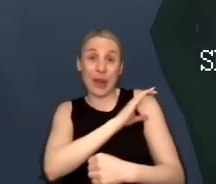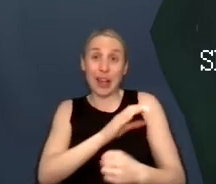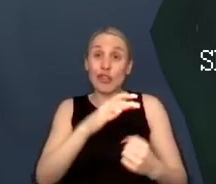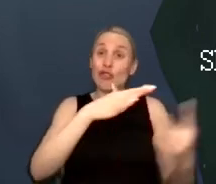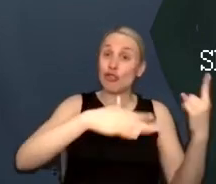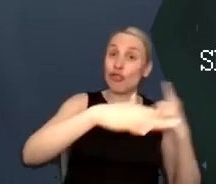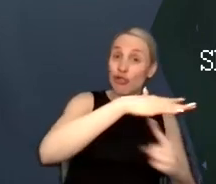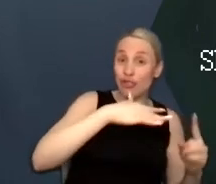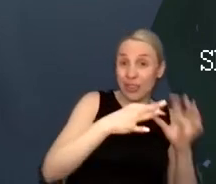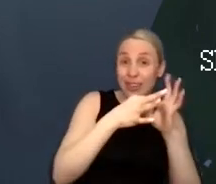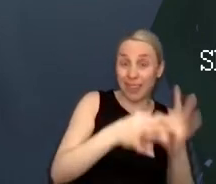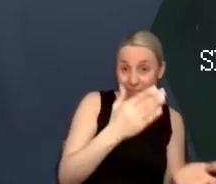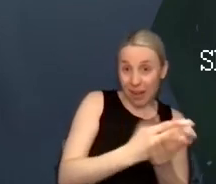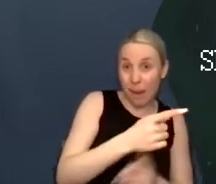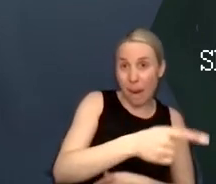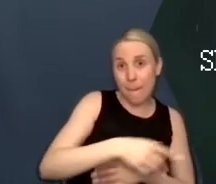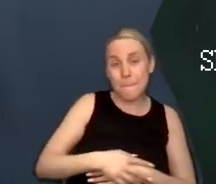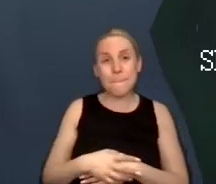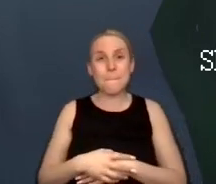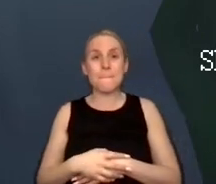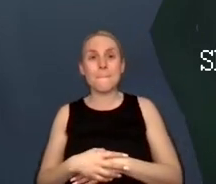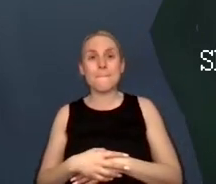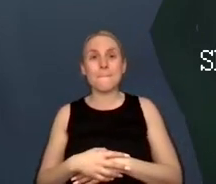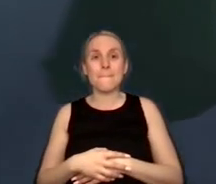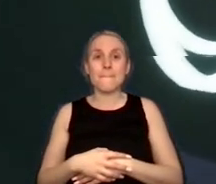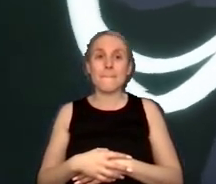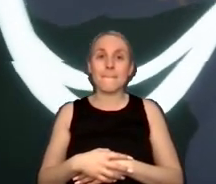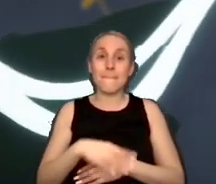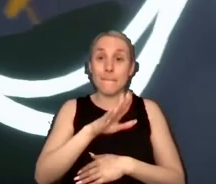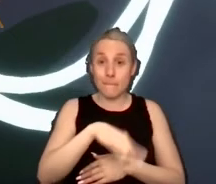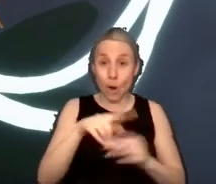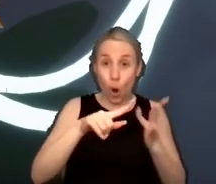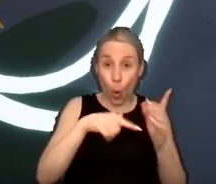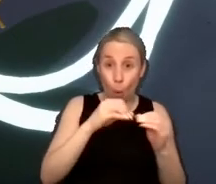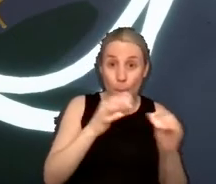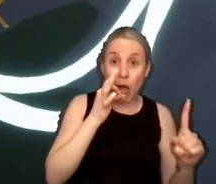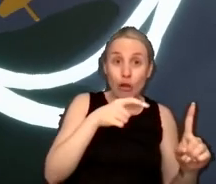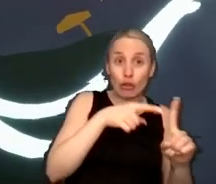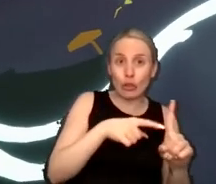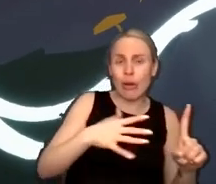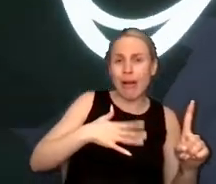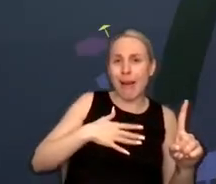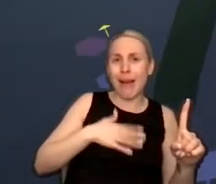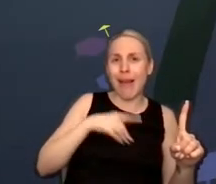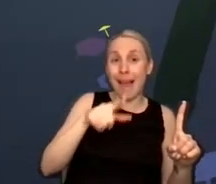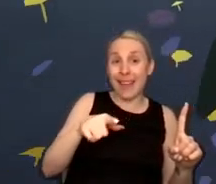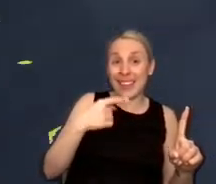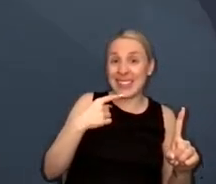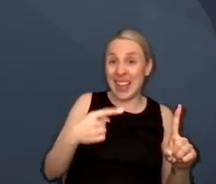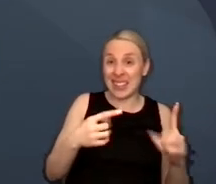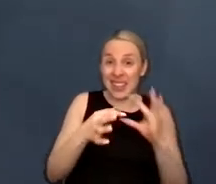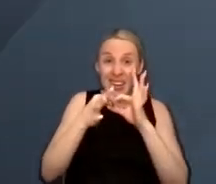Orb? You said something just before. I like that Sloth Function asked if this has anything to do with the beehive.